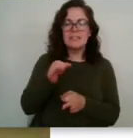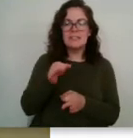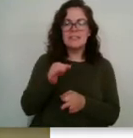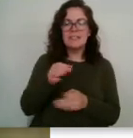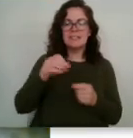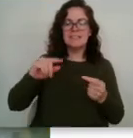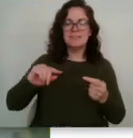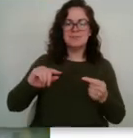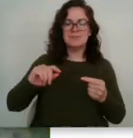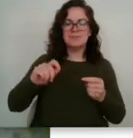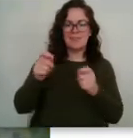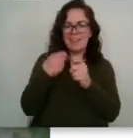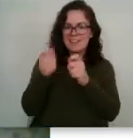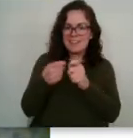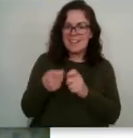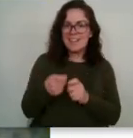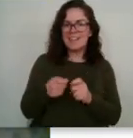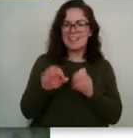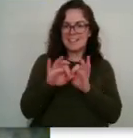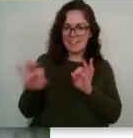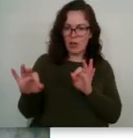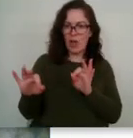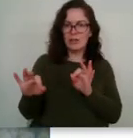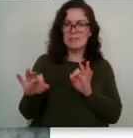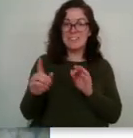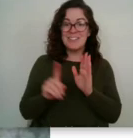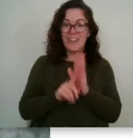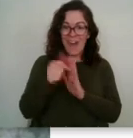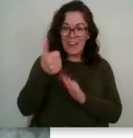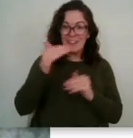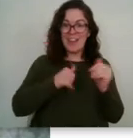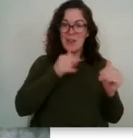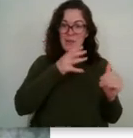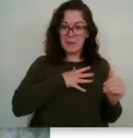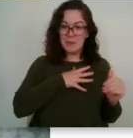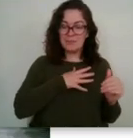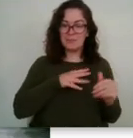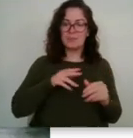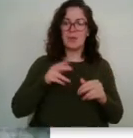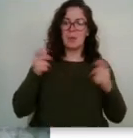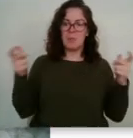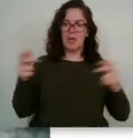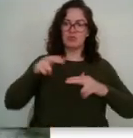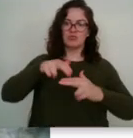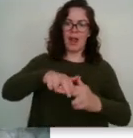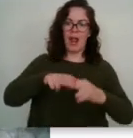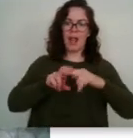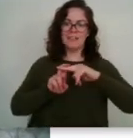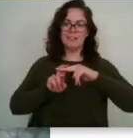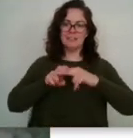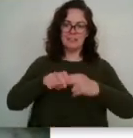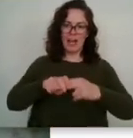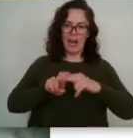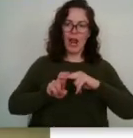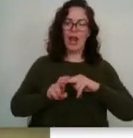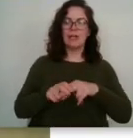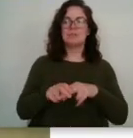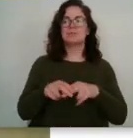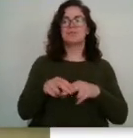knitting needles. Look at that knitting needle. It's taller than a lady. A rocking chair, wooden shoes,